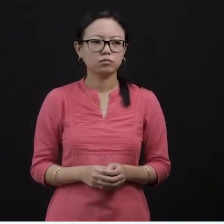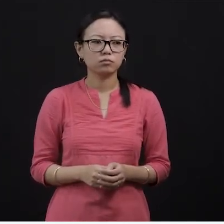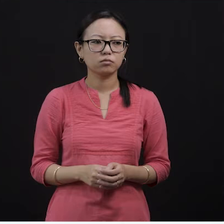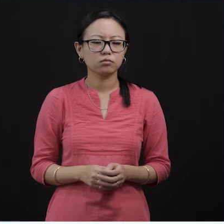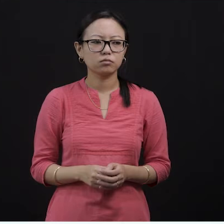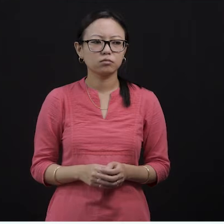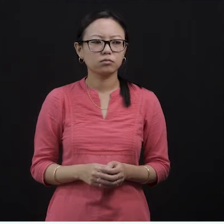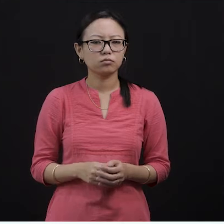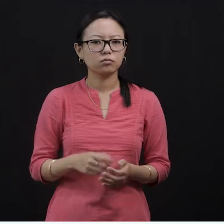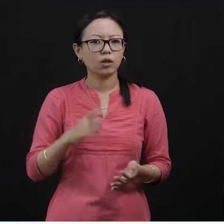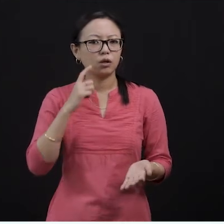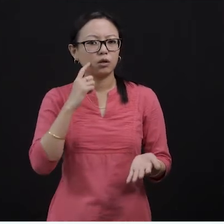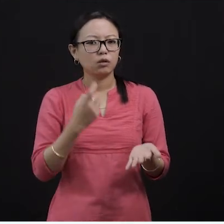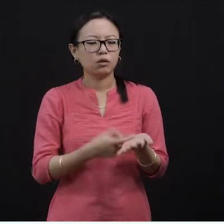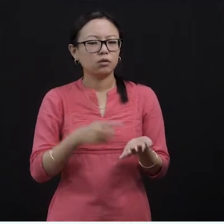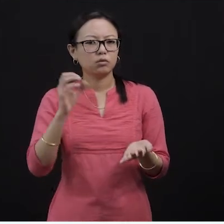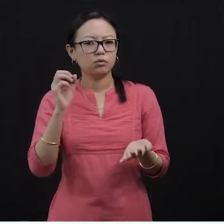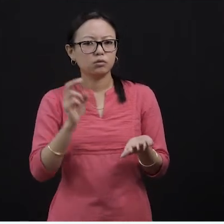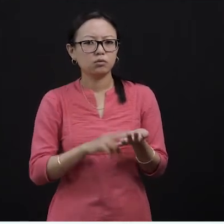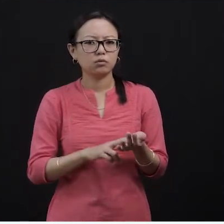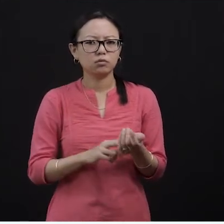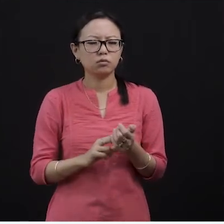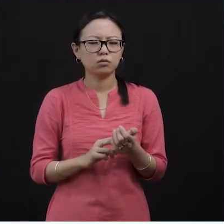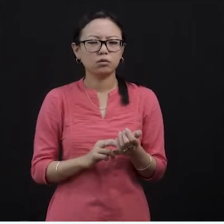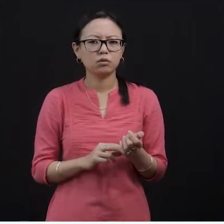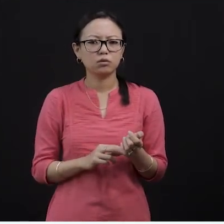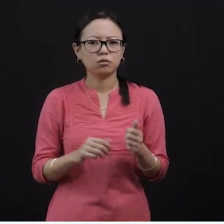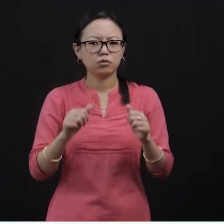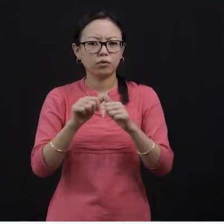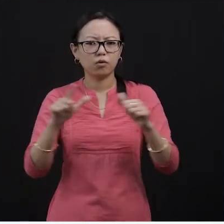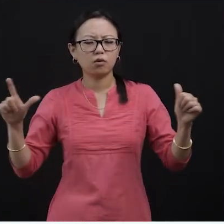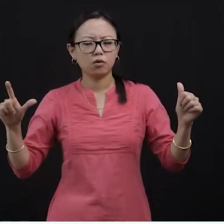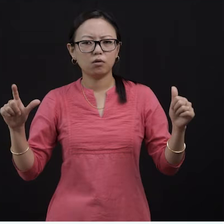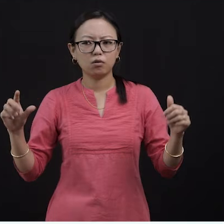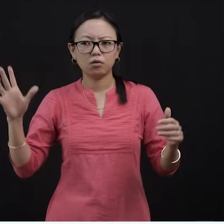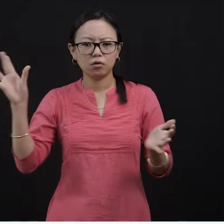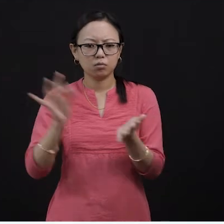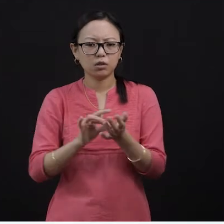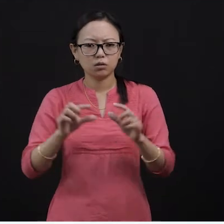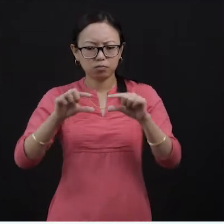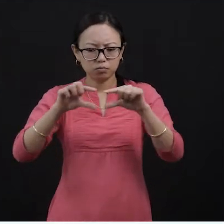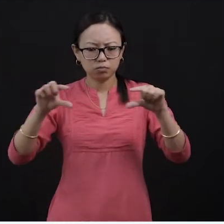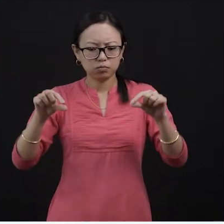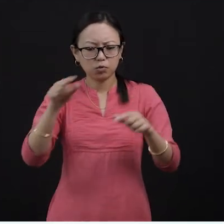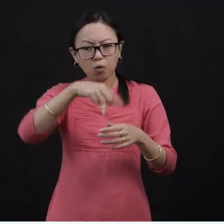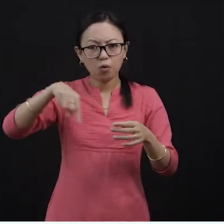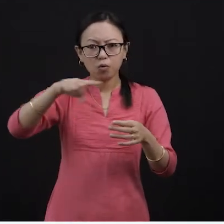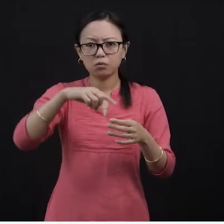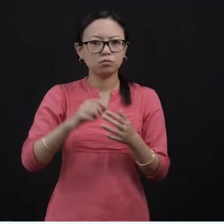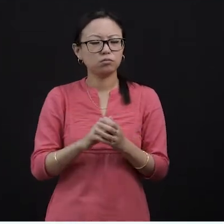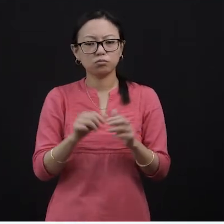attracting all parts of the magnet, right? We can clearly make out from here that the iron fillings is